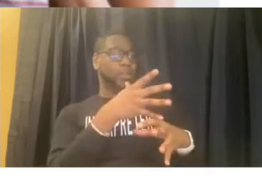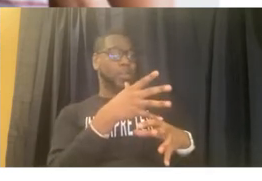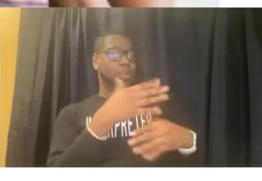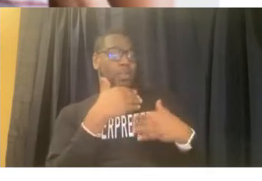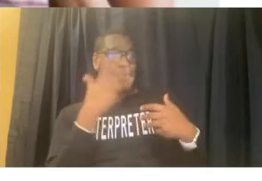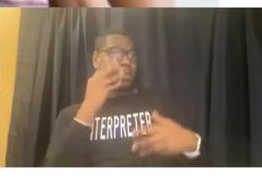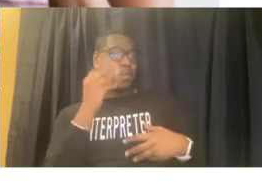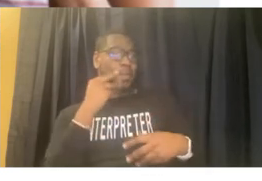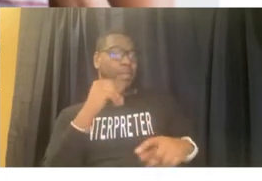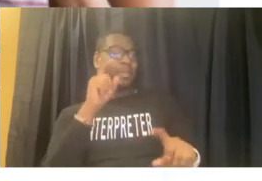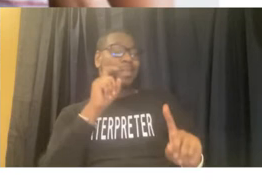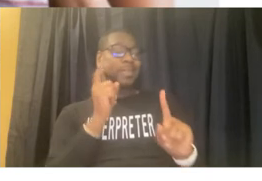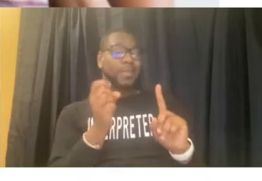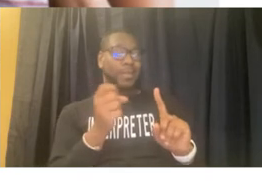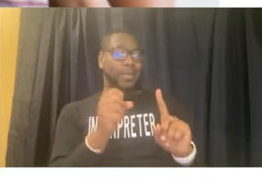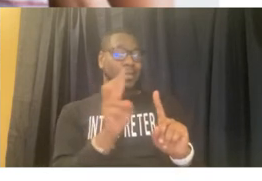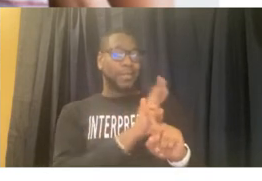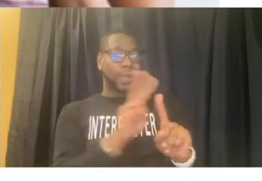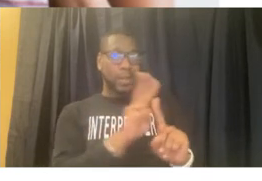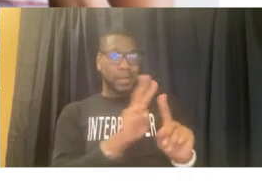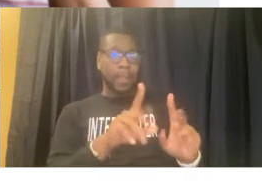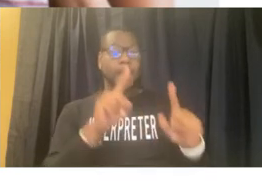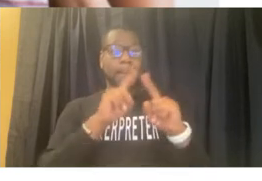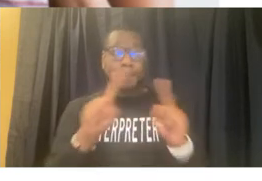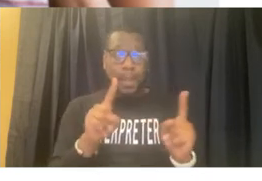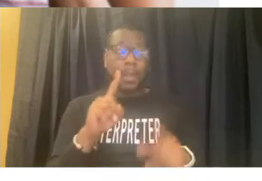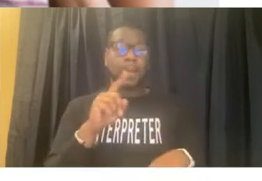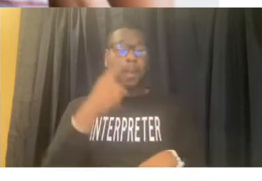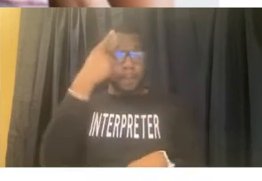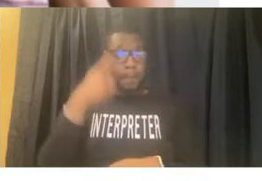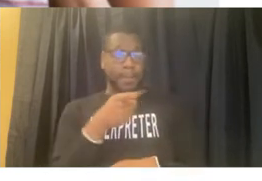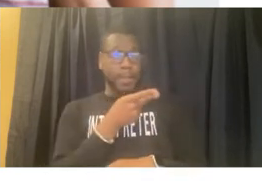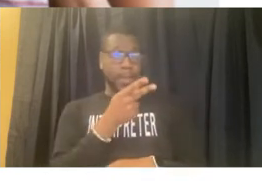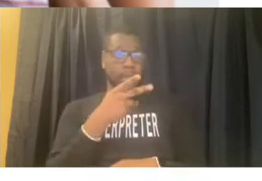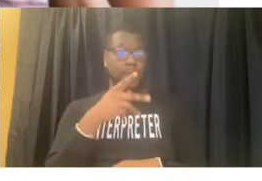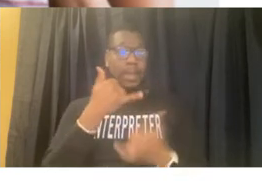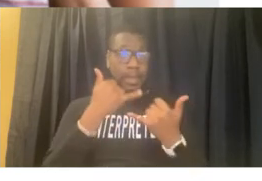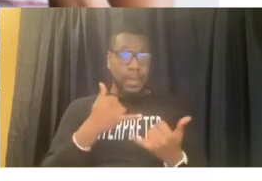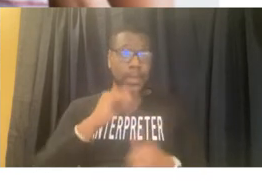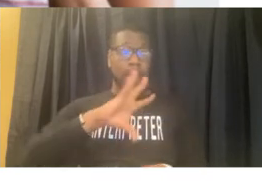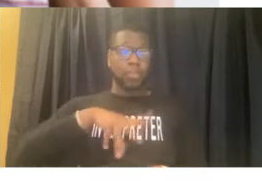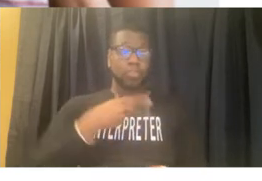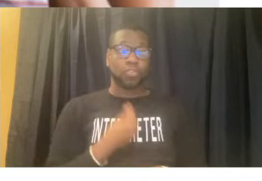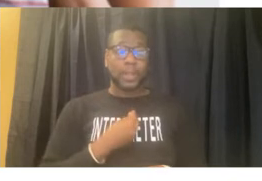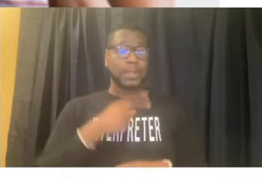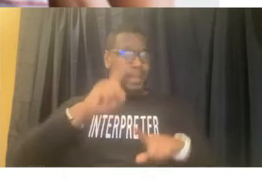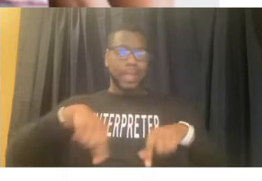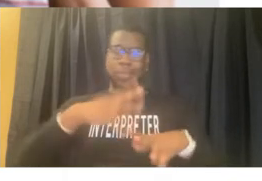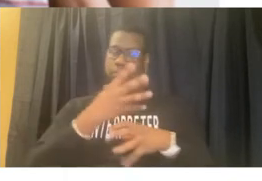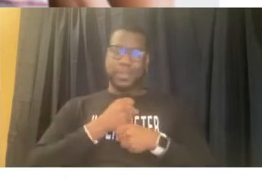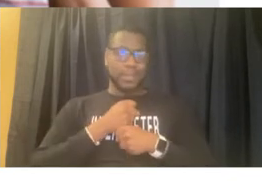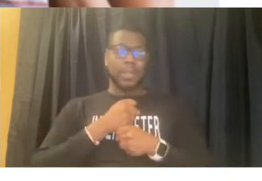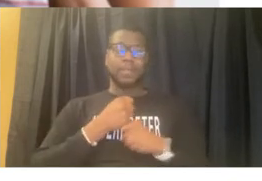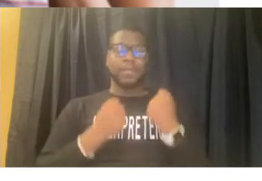that say, you know, this is our lane. We only support survivors who are female presenting. And now, even though I've been supporting